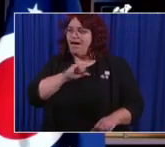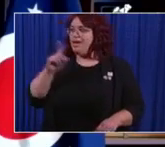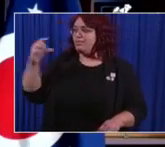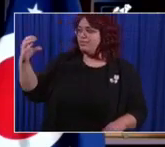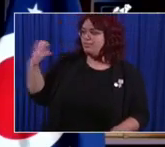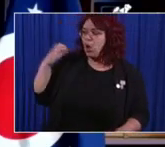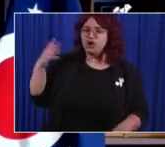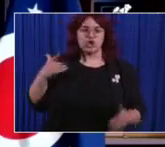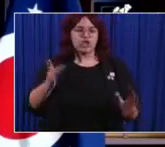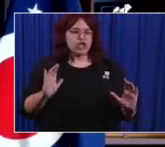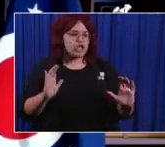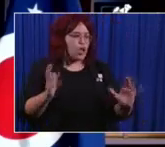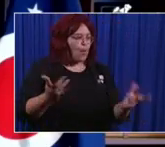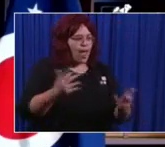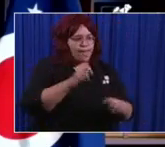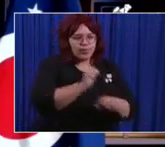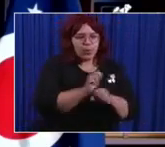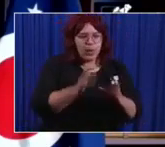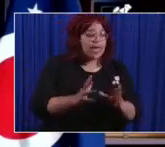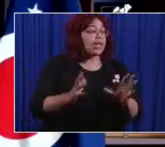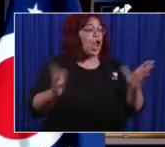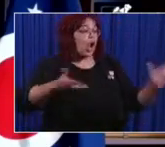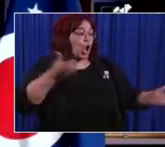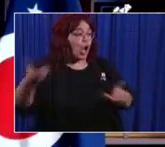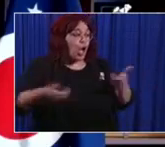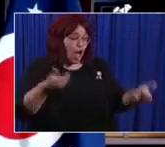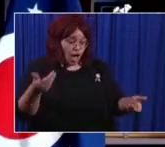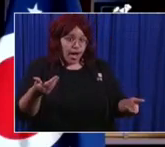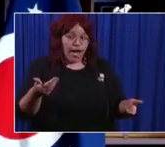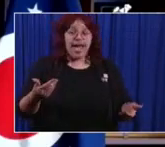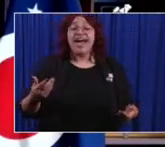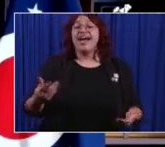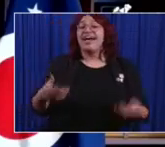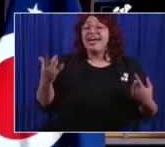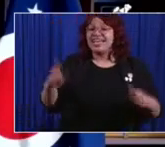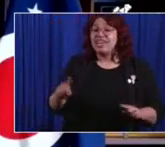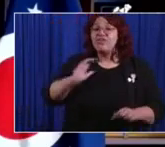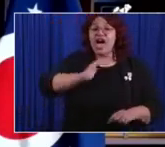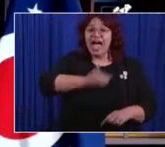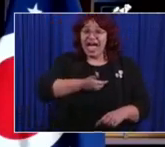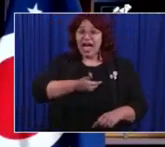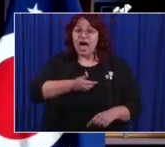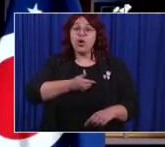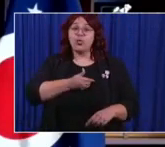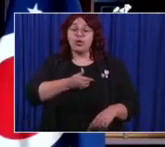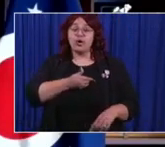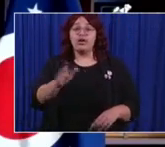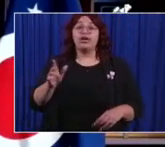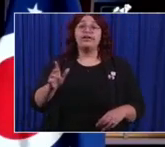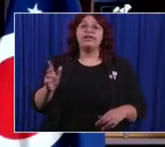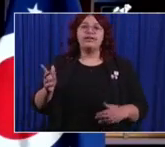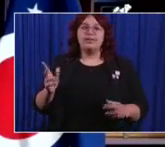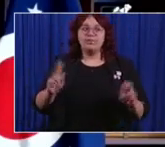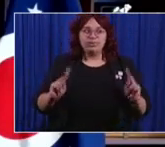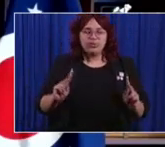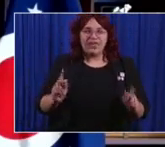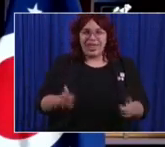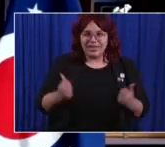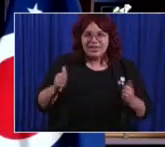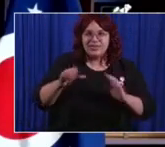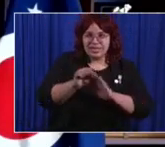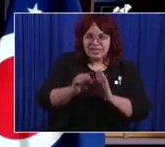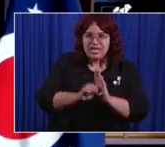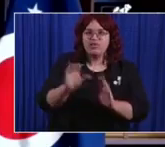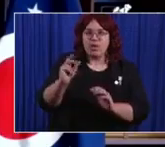a robust ability to provide a talented workforce, this is going to accrue for a